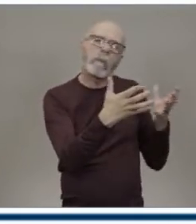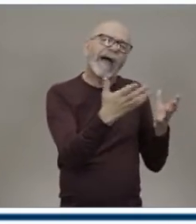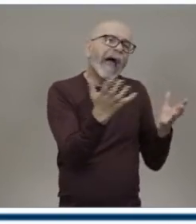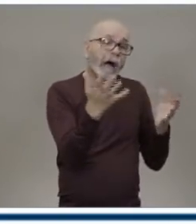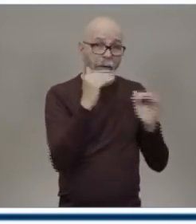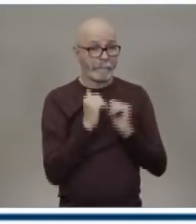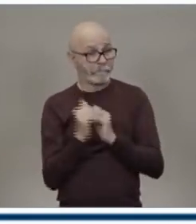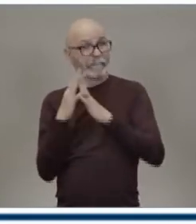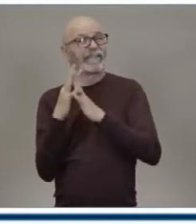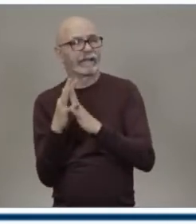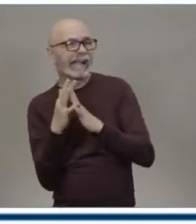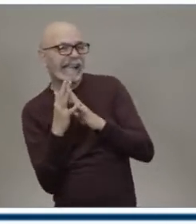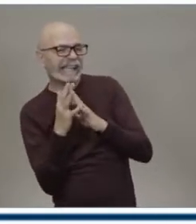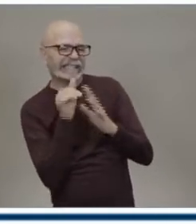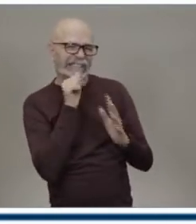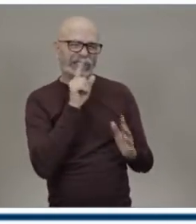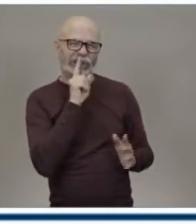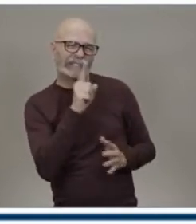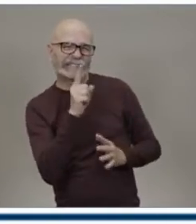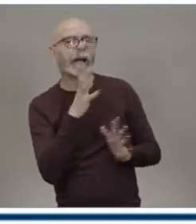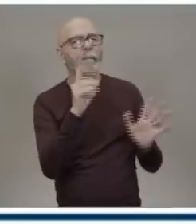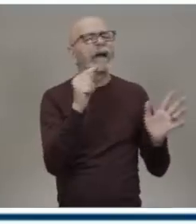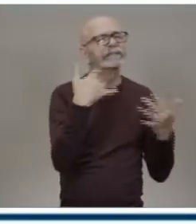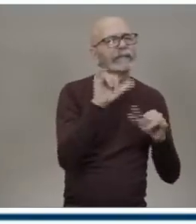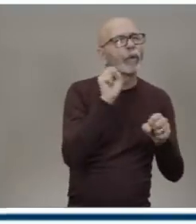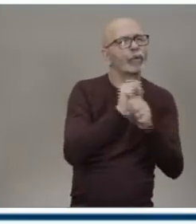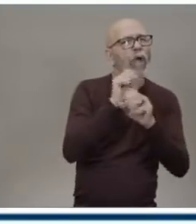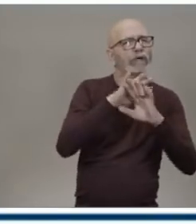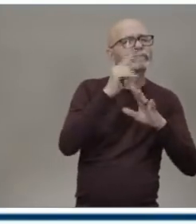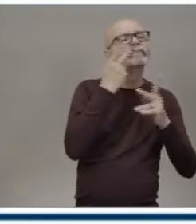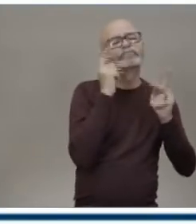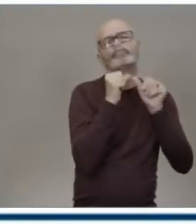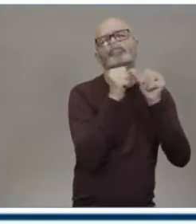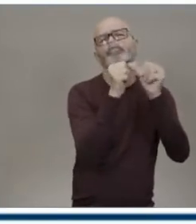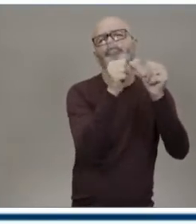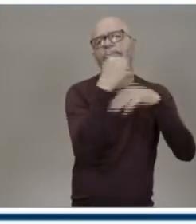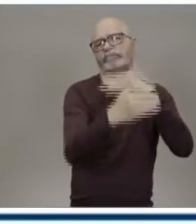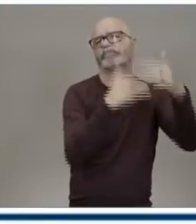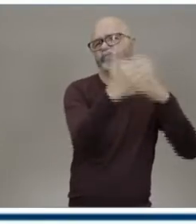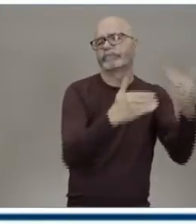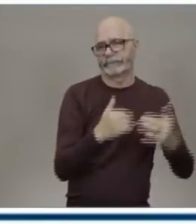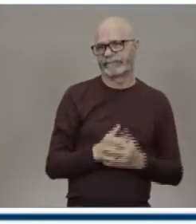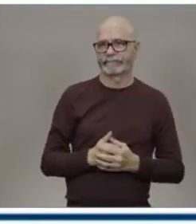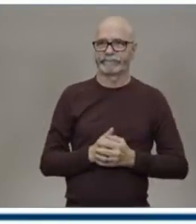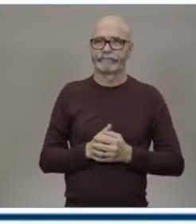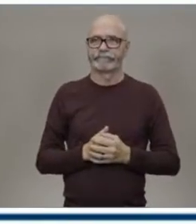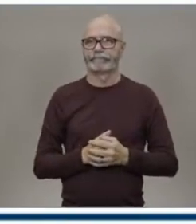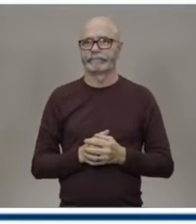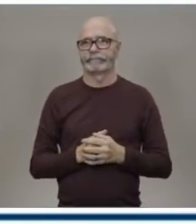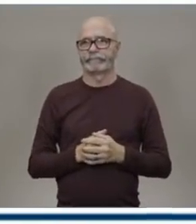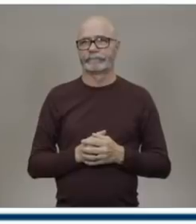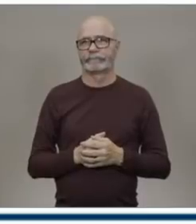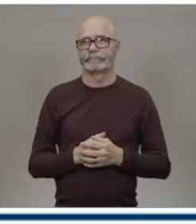asymptomatic testing will be part of our ongoing testing strategy. Next question will go to the Herald's Nabal Snan.